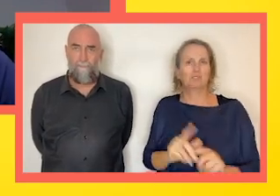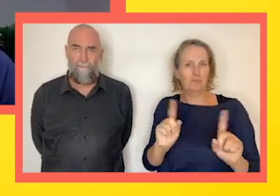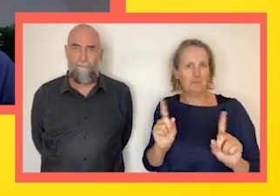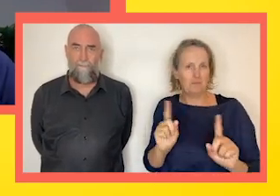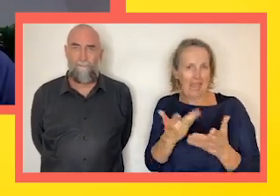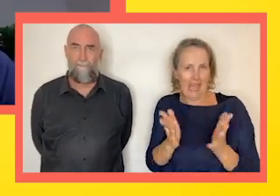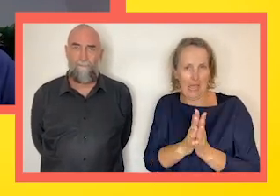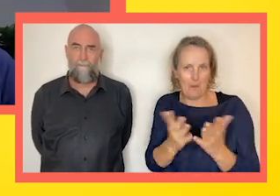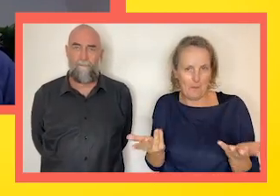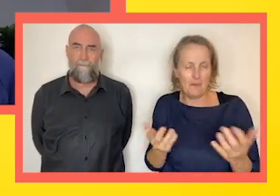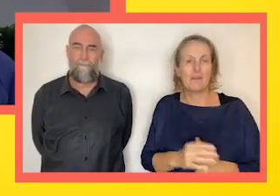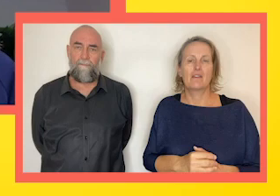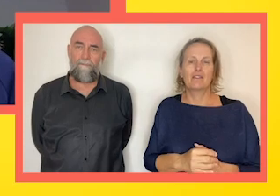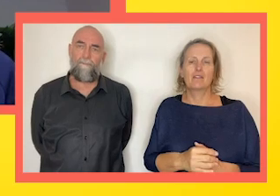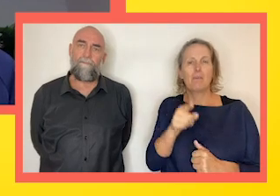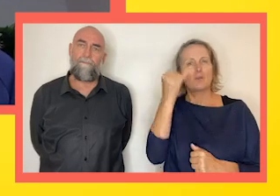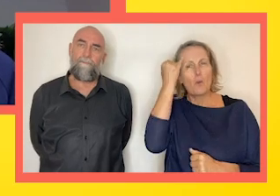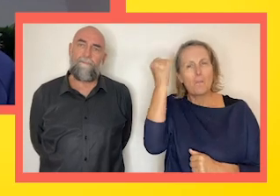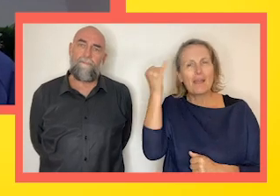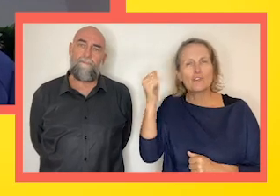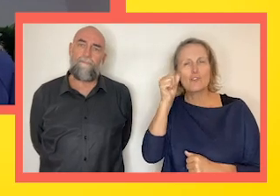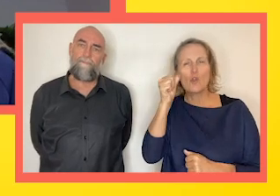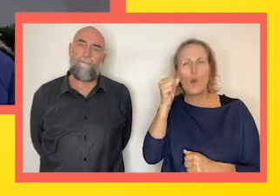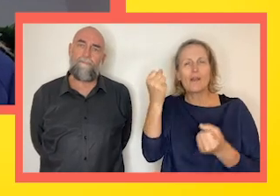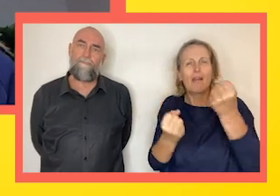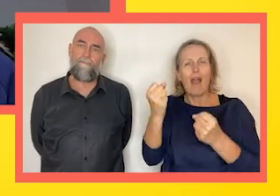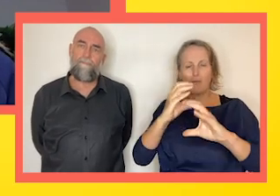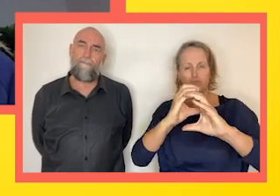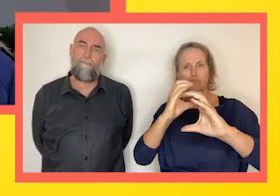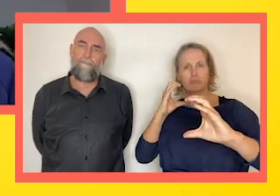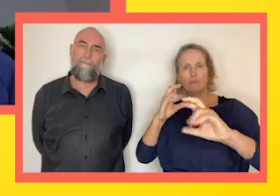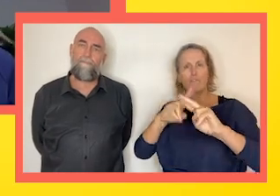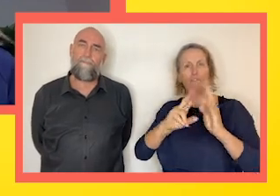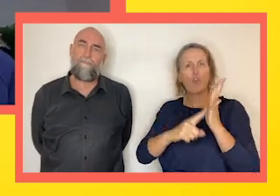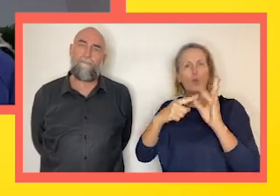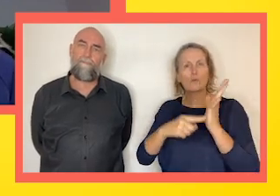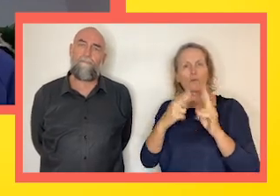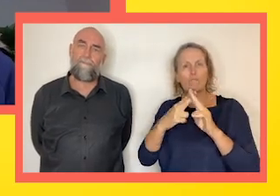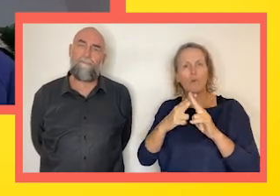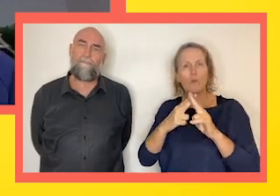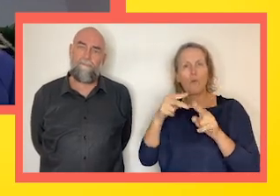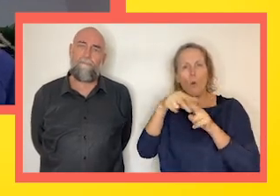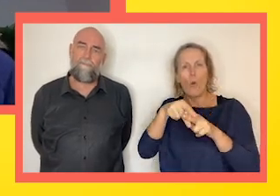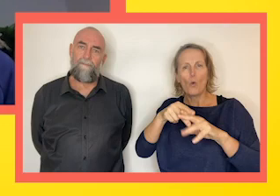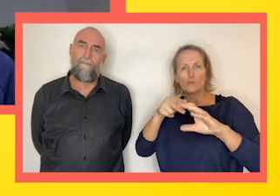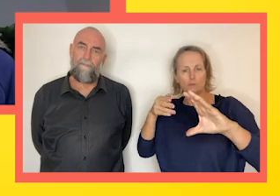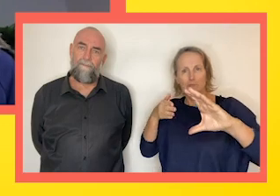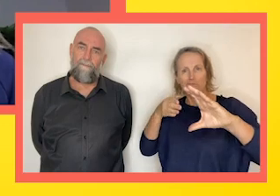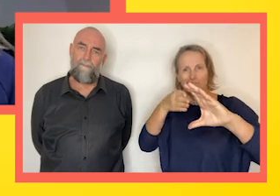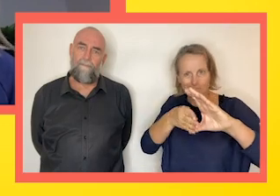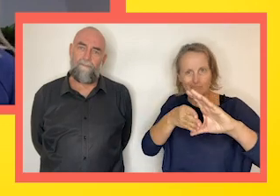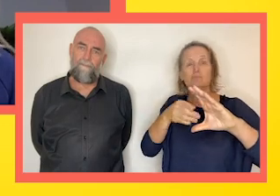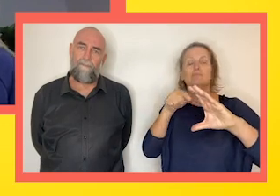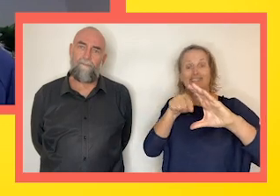basically works similar to, if you can imagine, a horse float that's on the back of a car, like how we would transport them